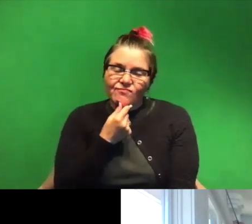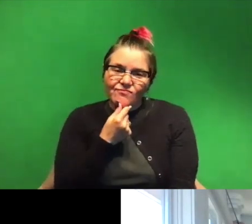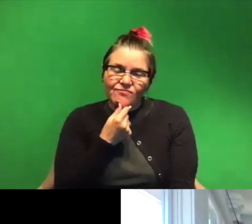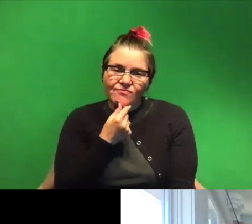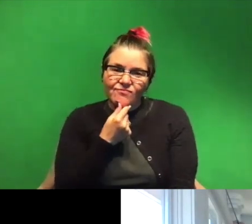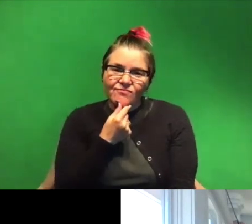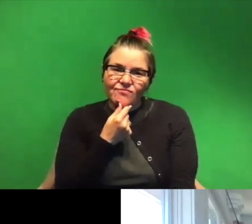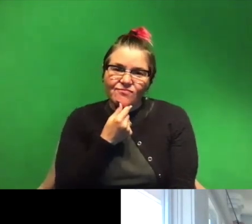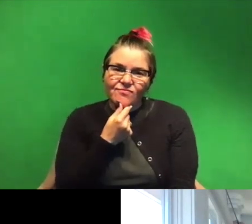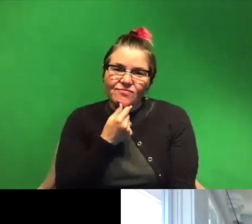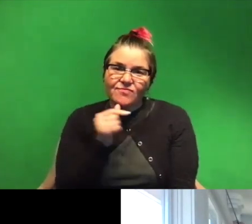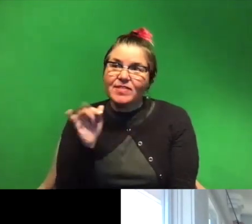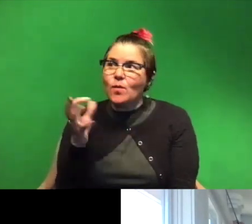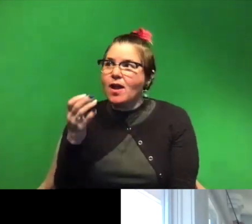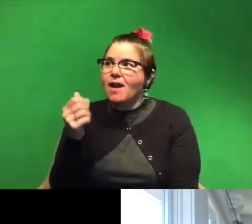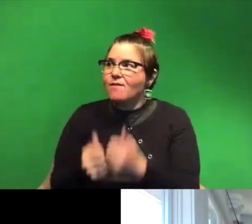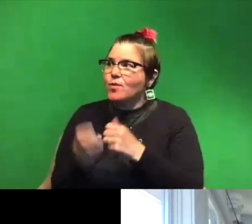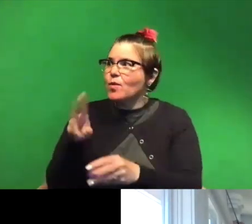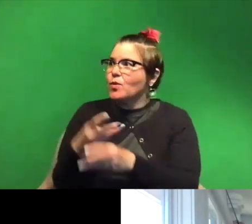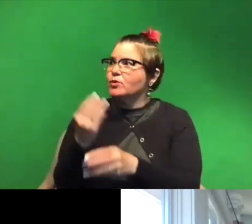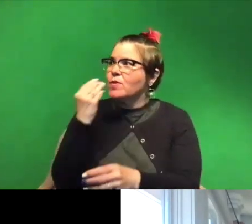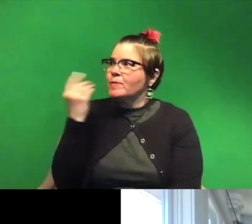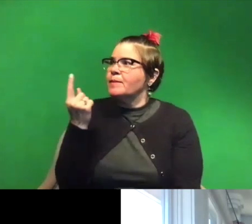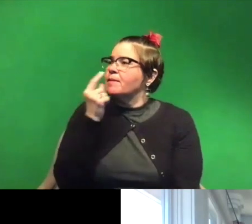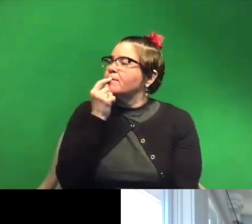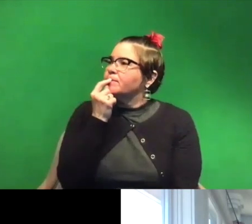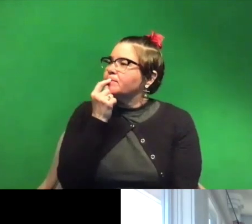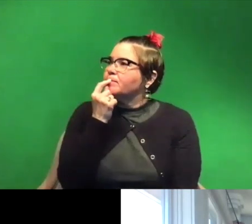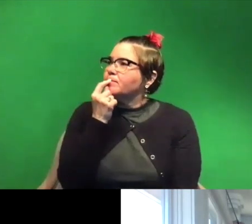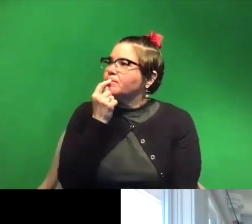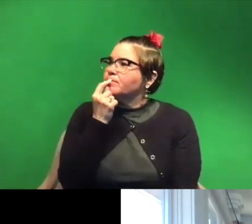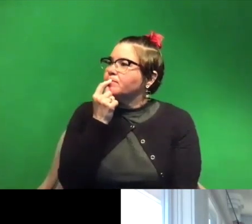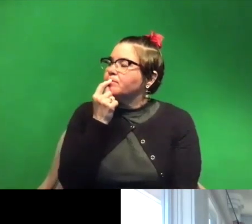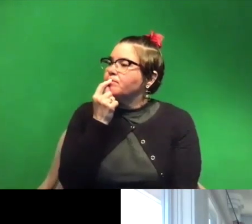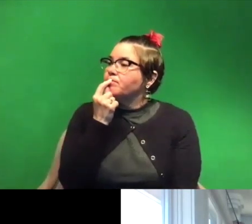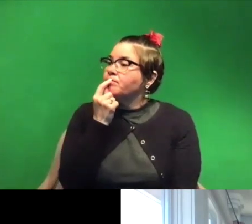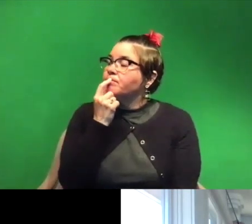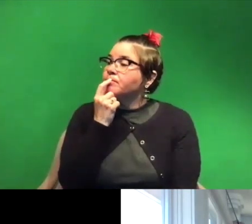I think if I wanted everyone in the world to know something, it would be,